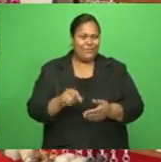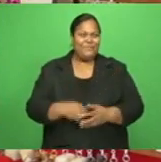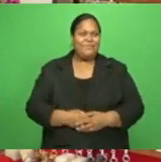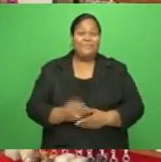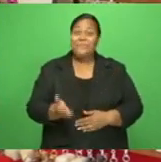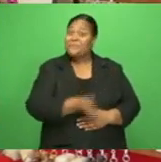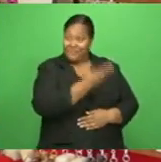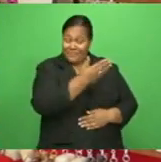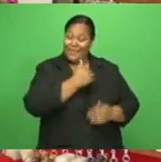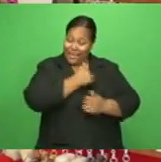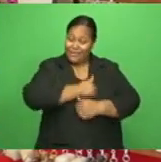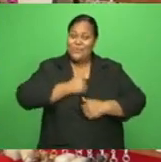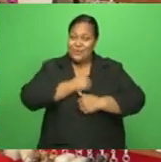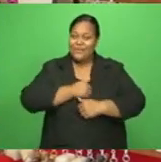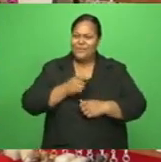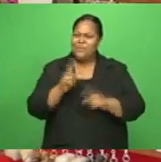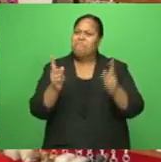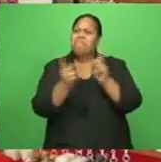meet a lot of people.